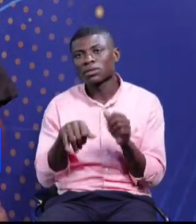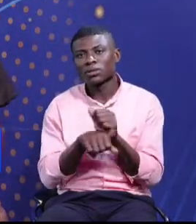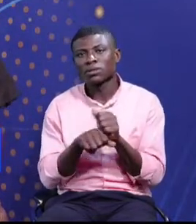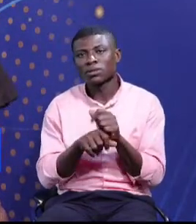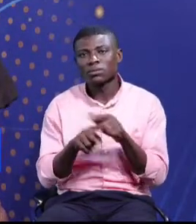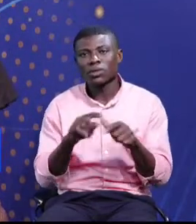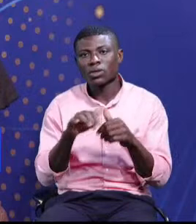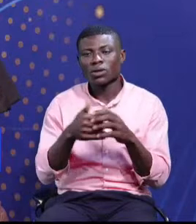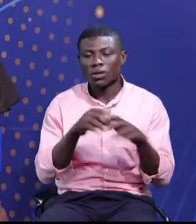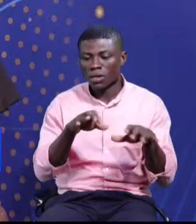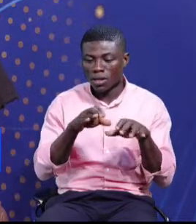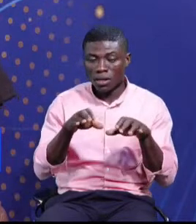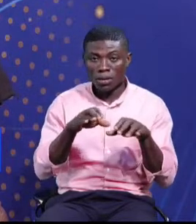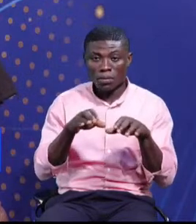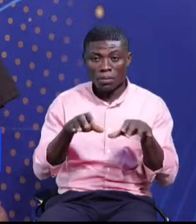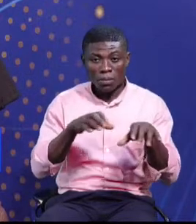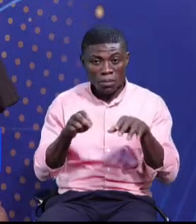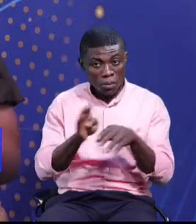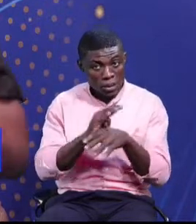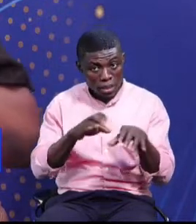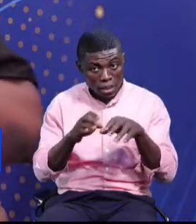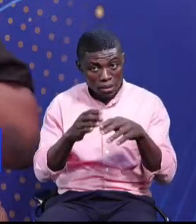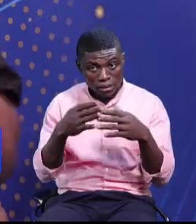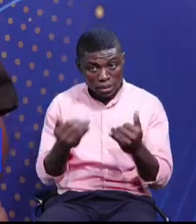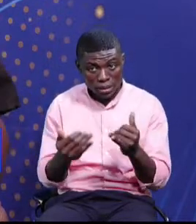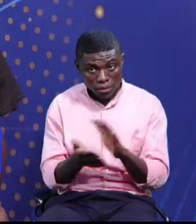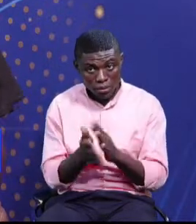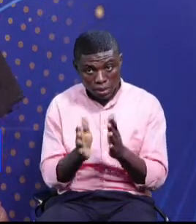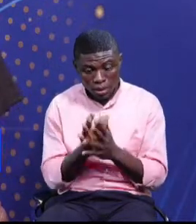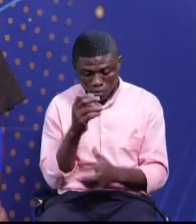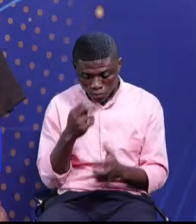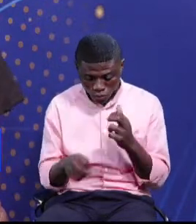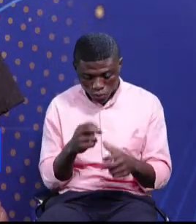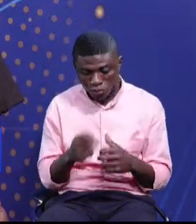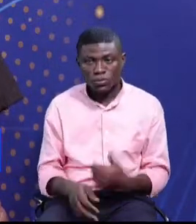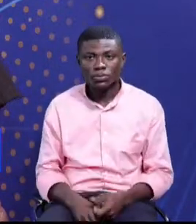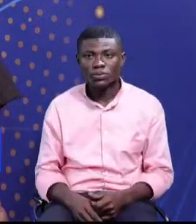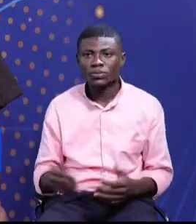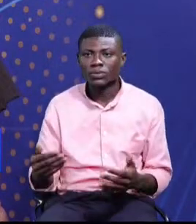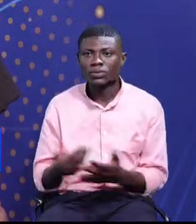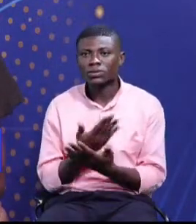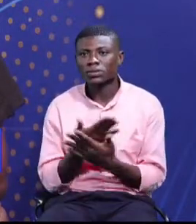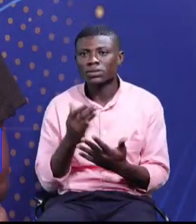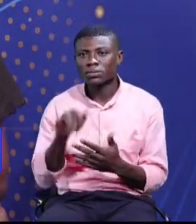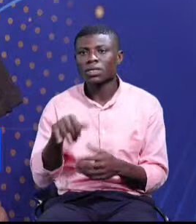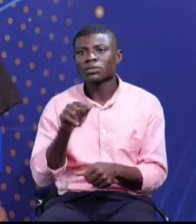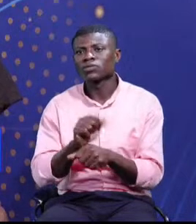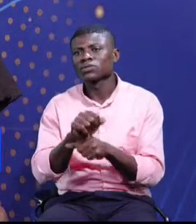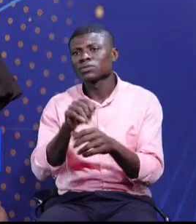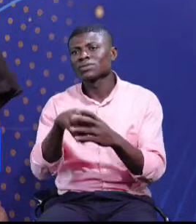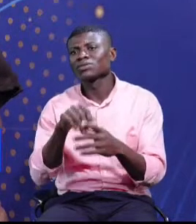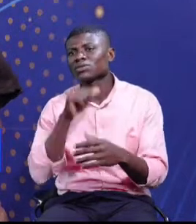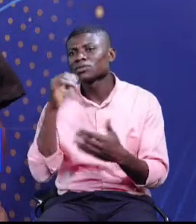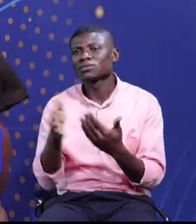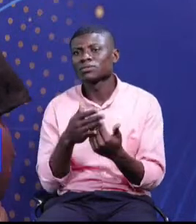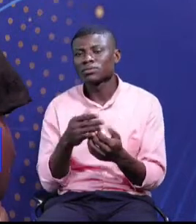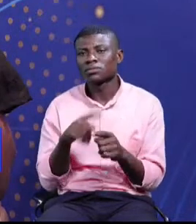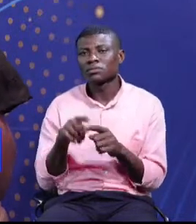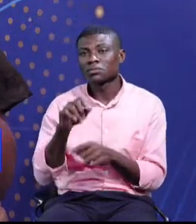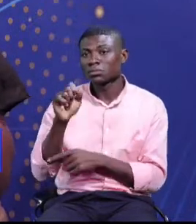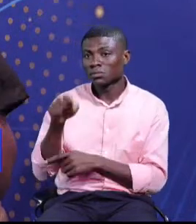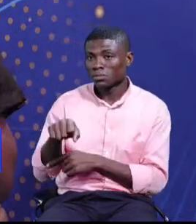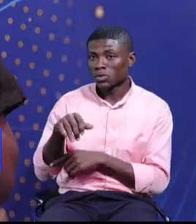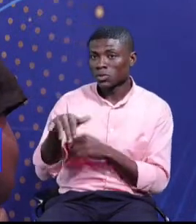then the operation of the business now becomes a whole new kettle of fish, you know. And so yes,